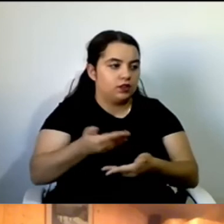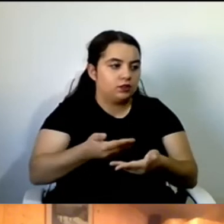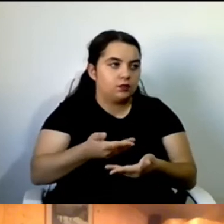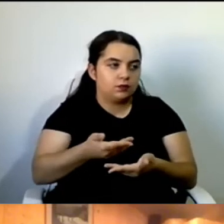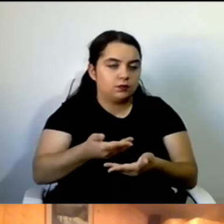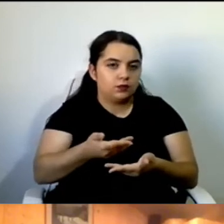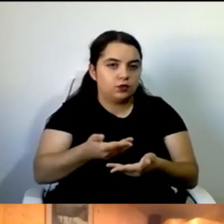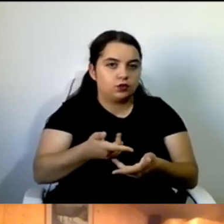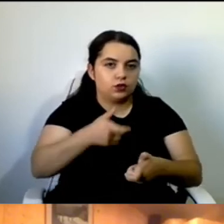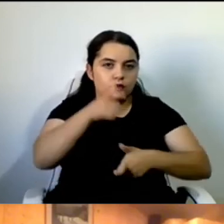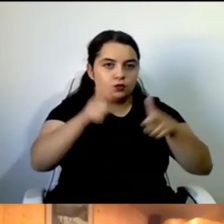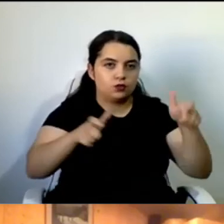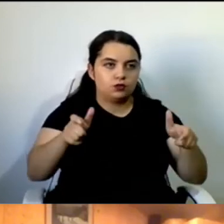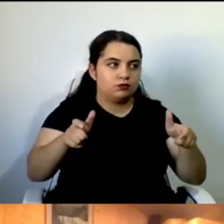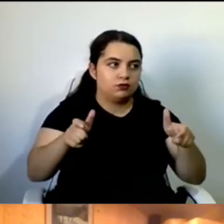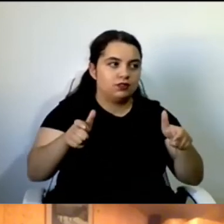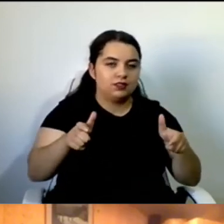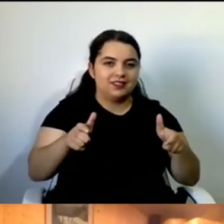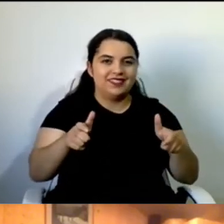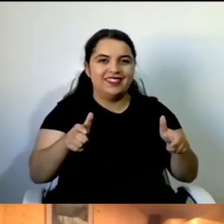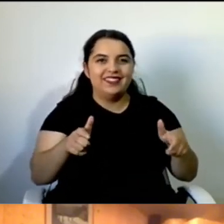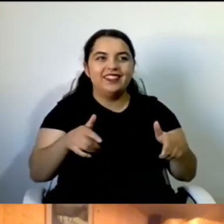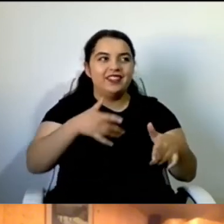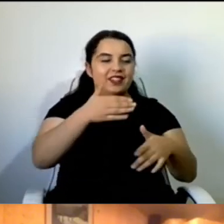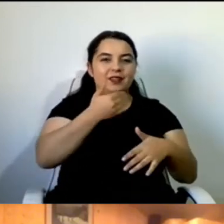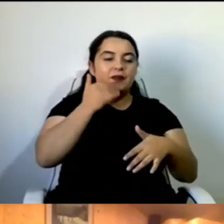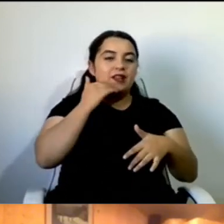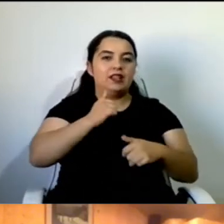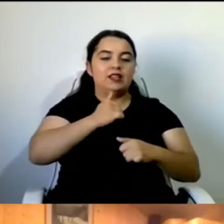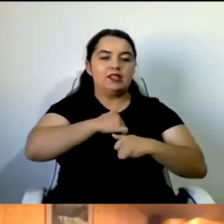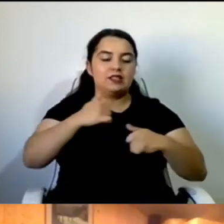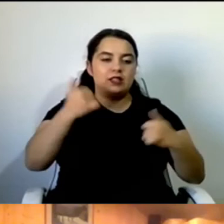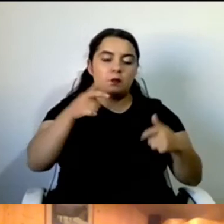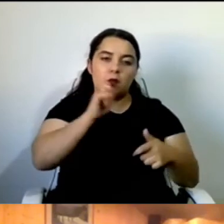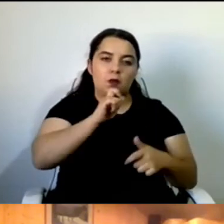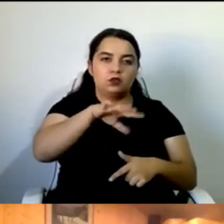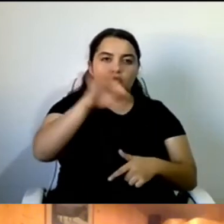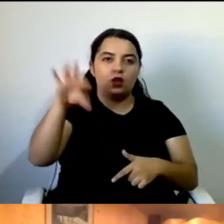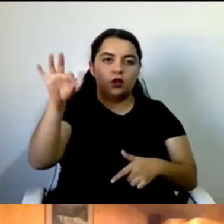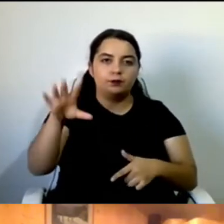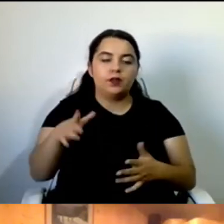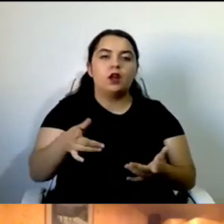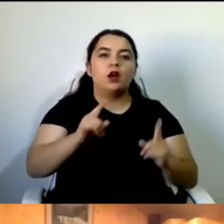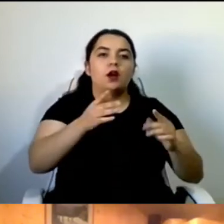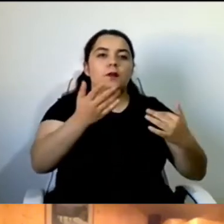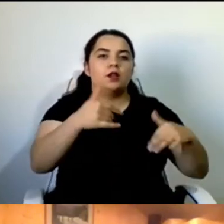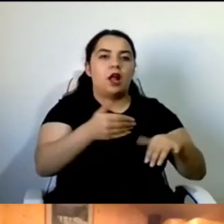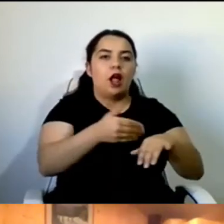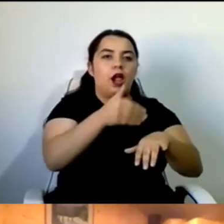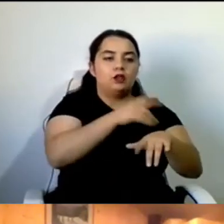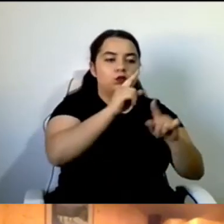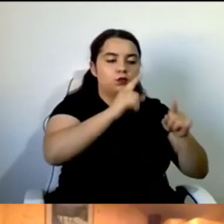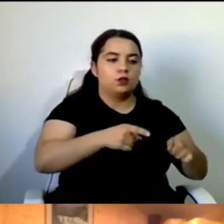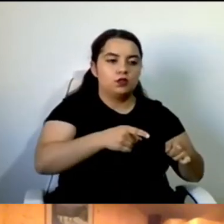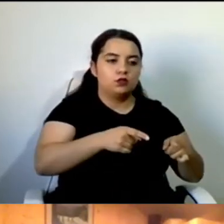choose. And in the beginning, it was most people were choosing to stay with the city, where now there's a small